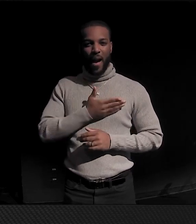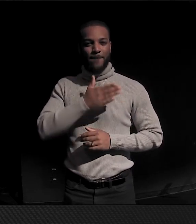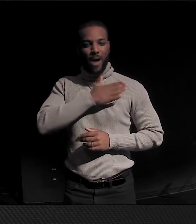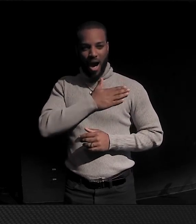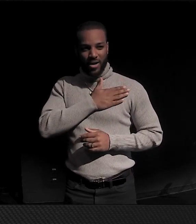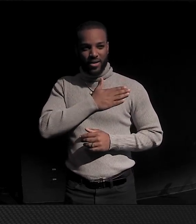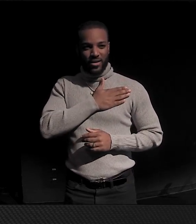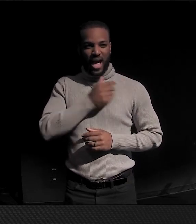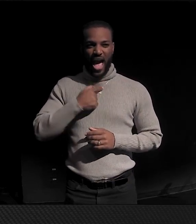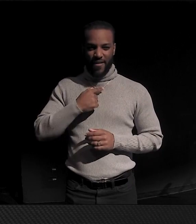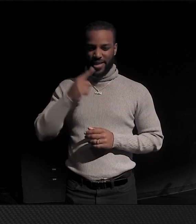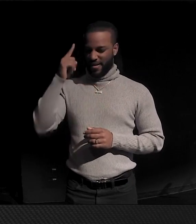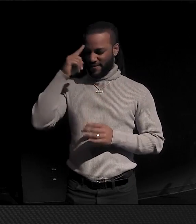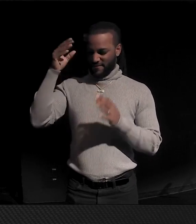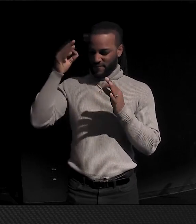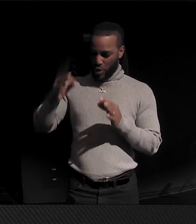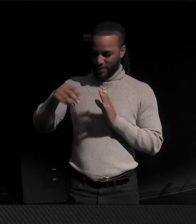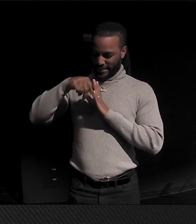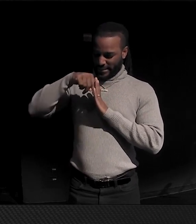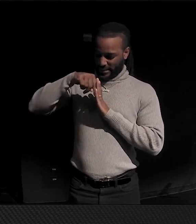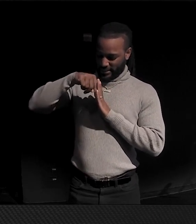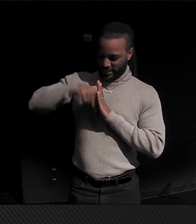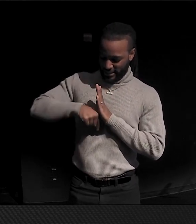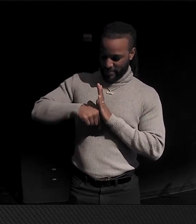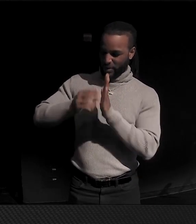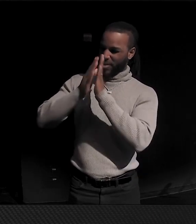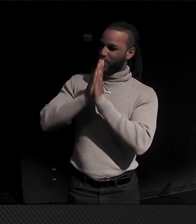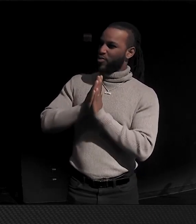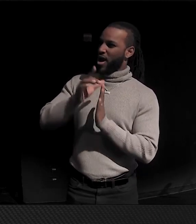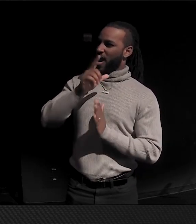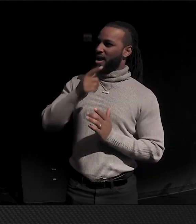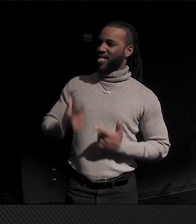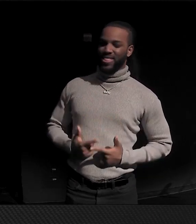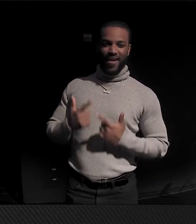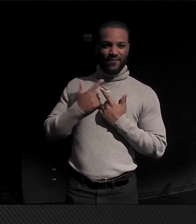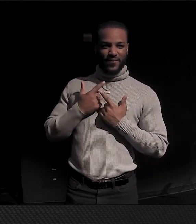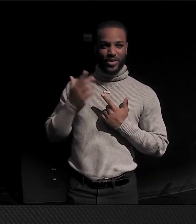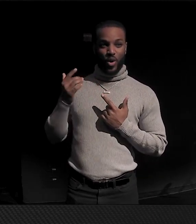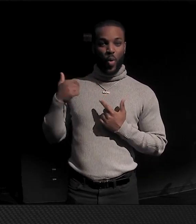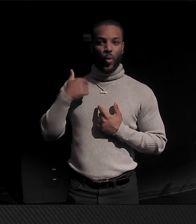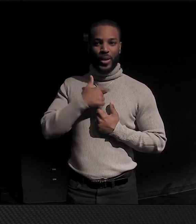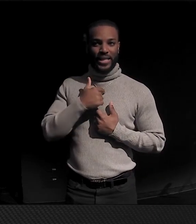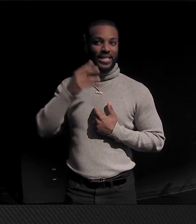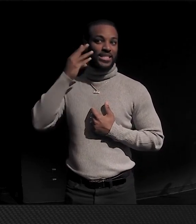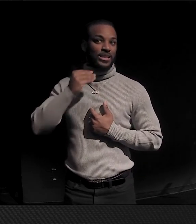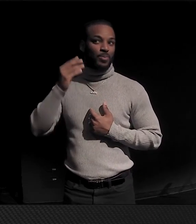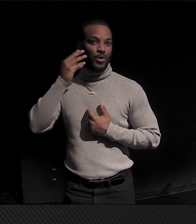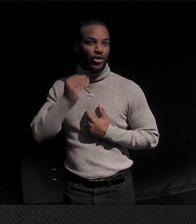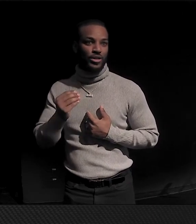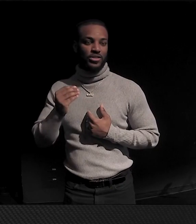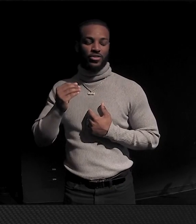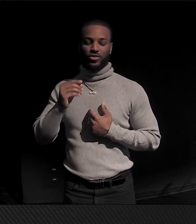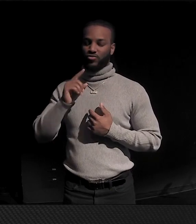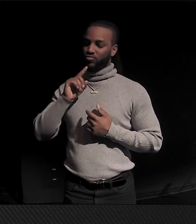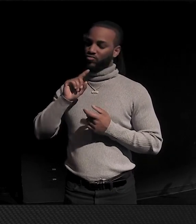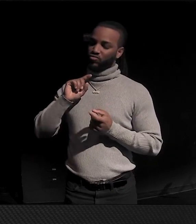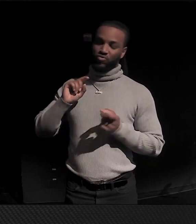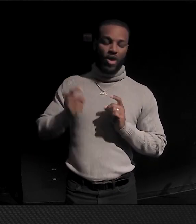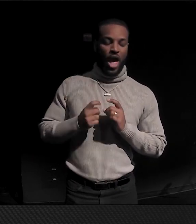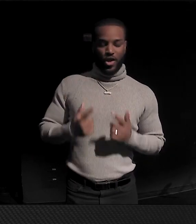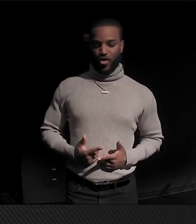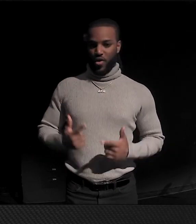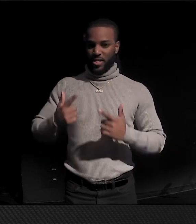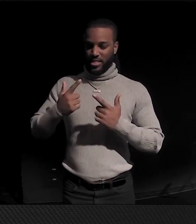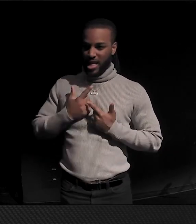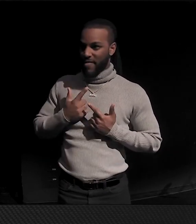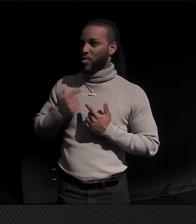a fervent, deep prayer life like the monks of old, so that we experience radical living where we could actually be